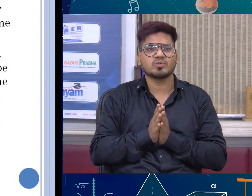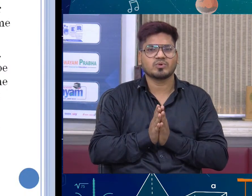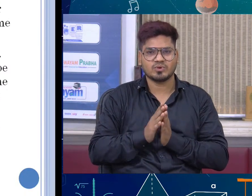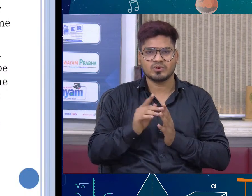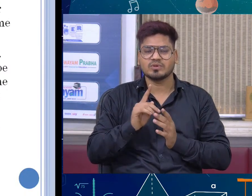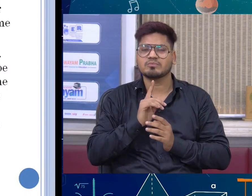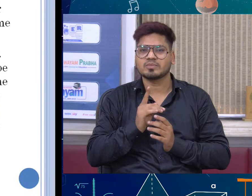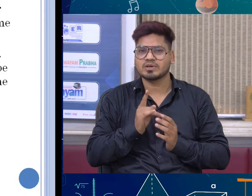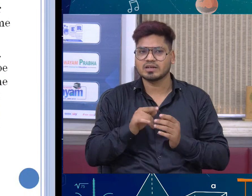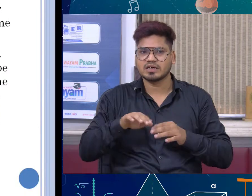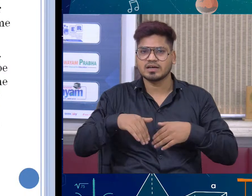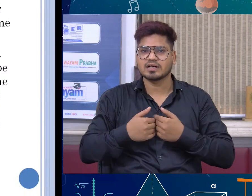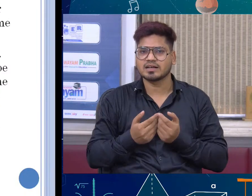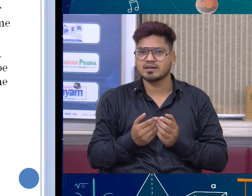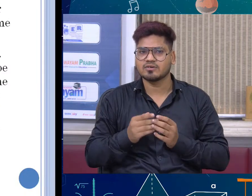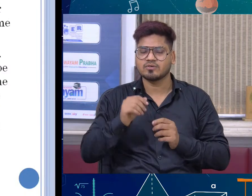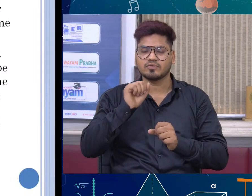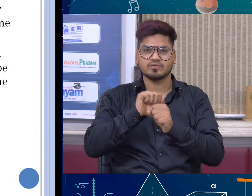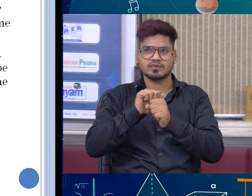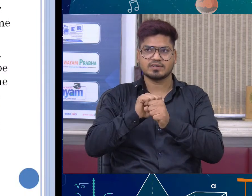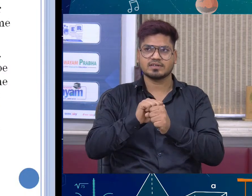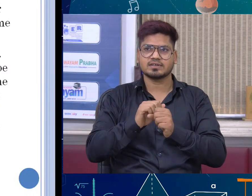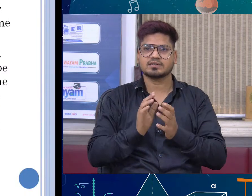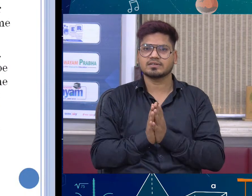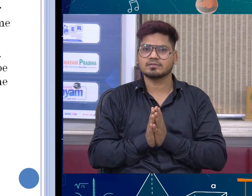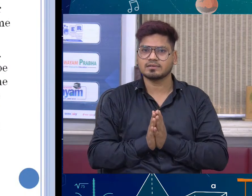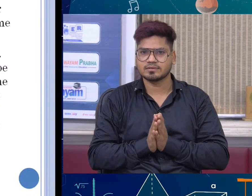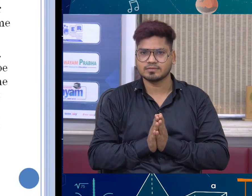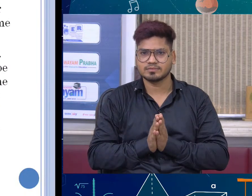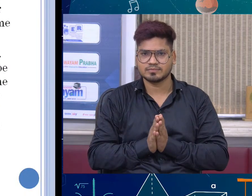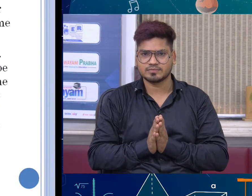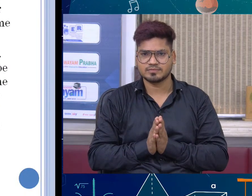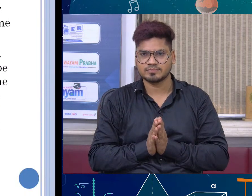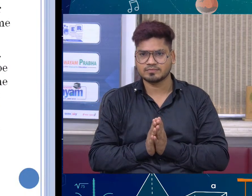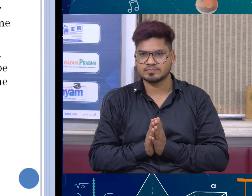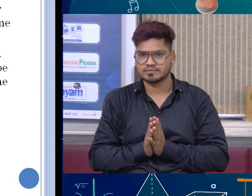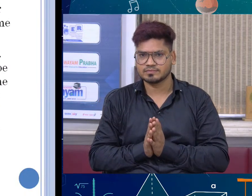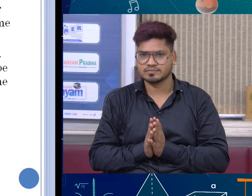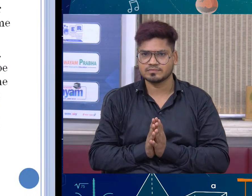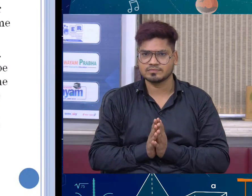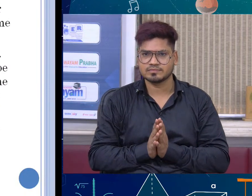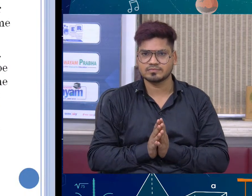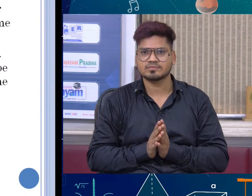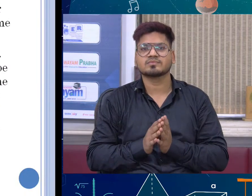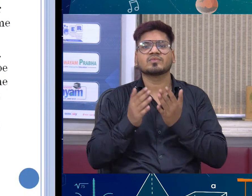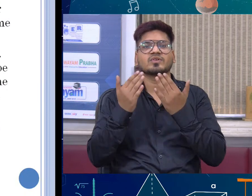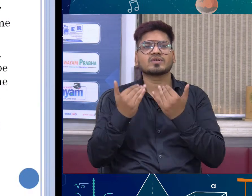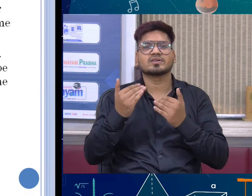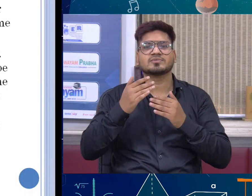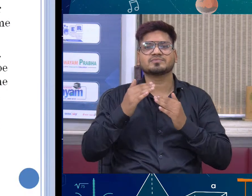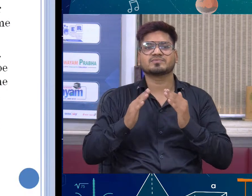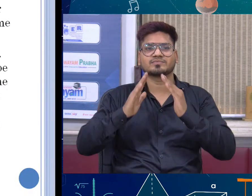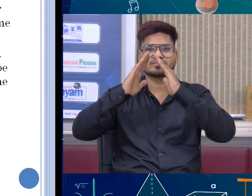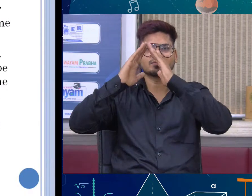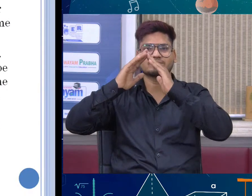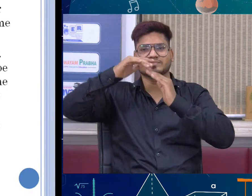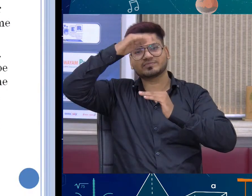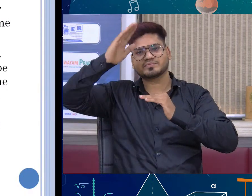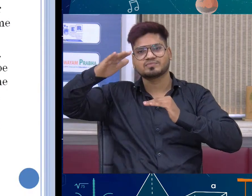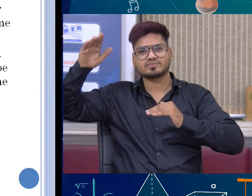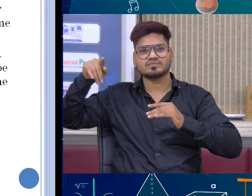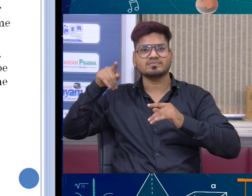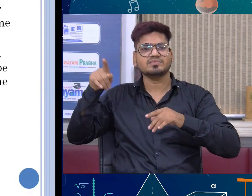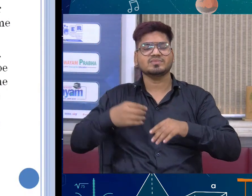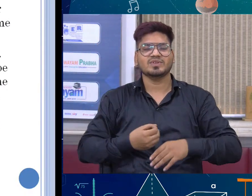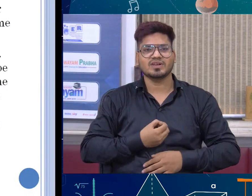very fresh. So he's expecting a rain there. So he's he's happy